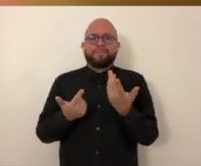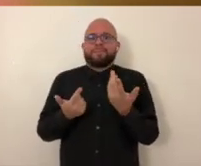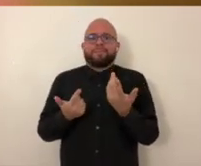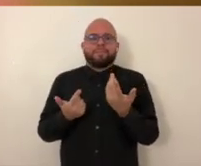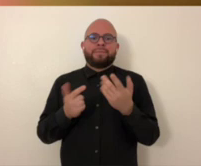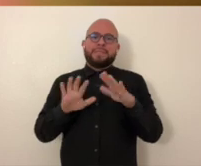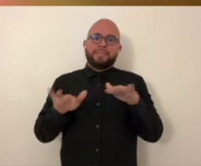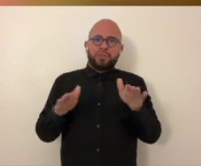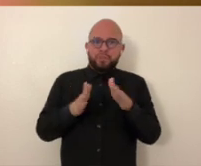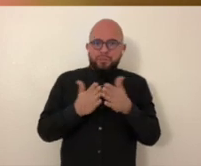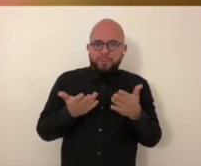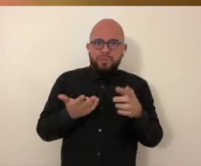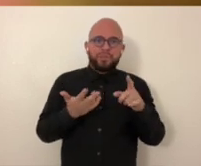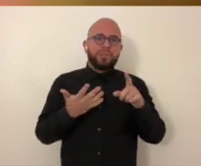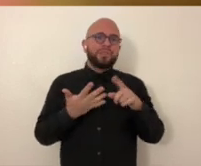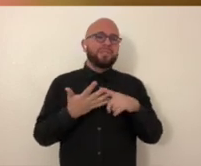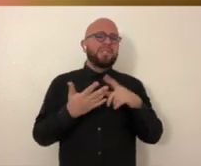disabilities,